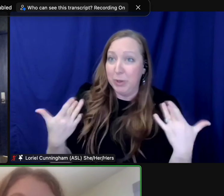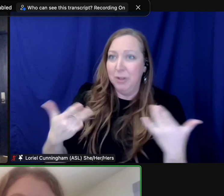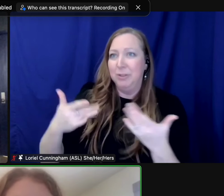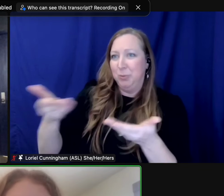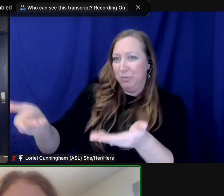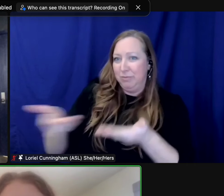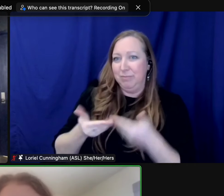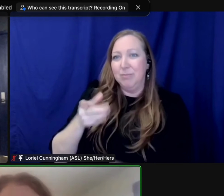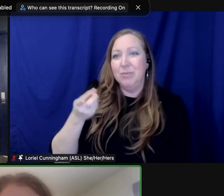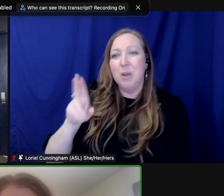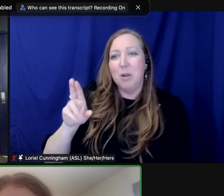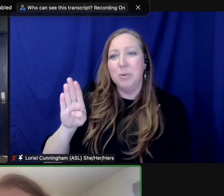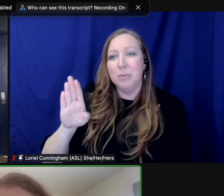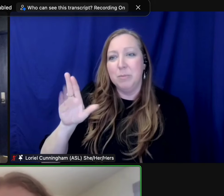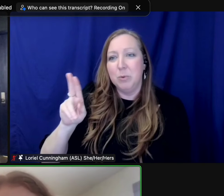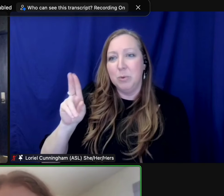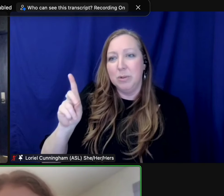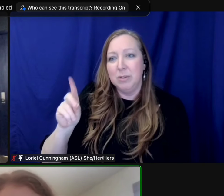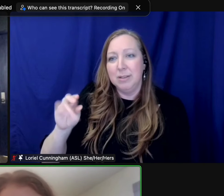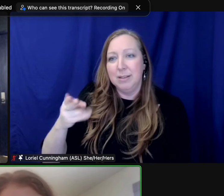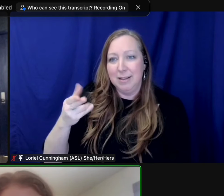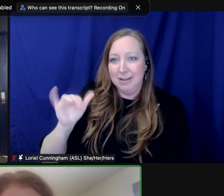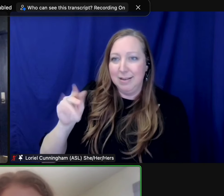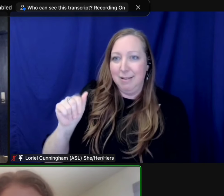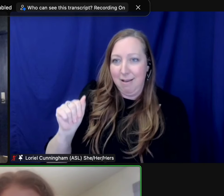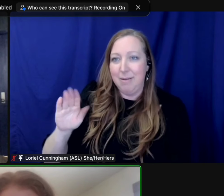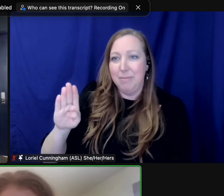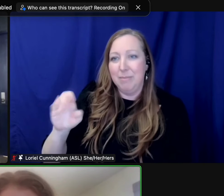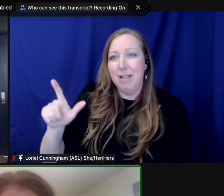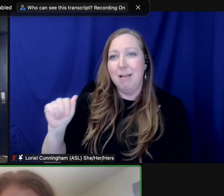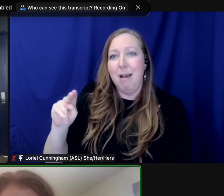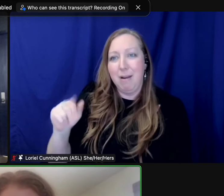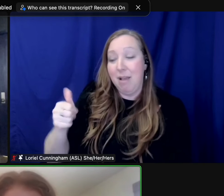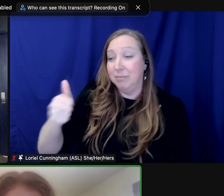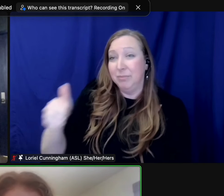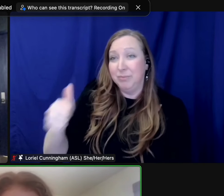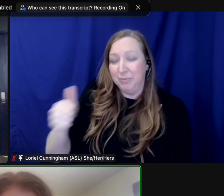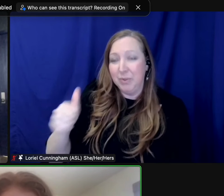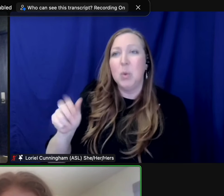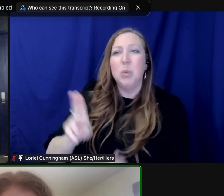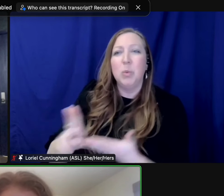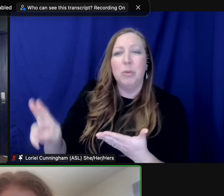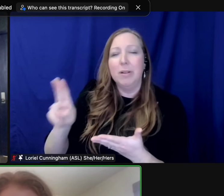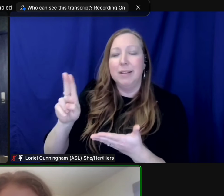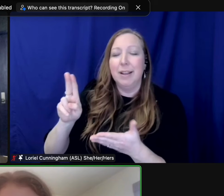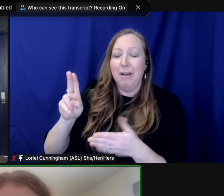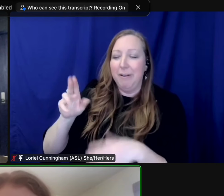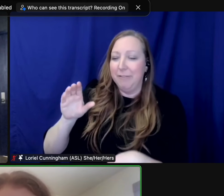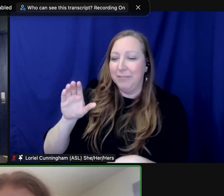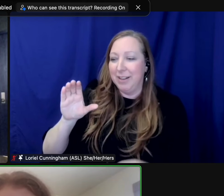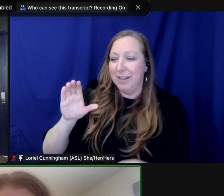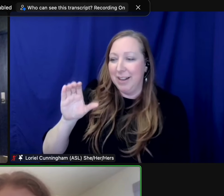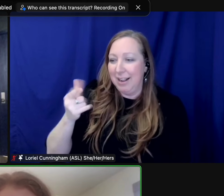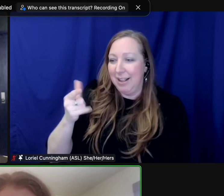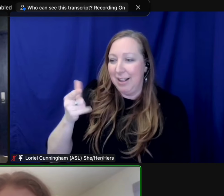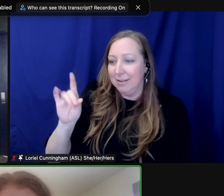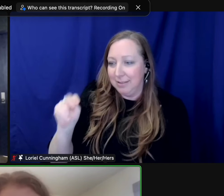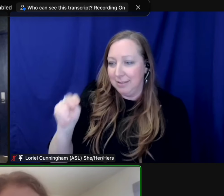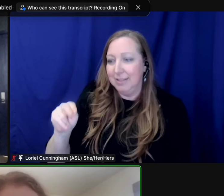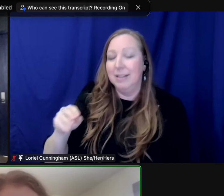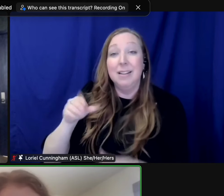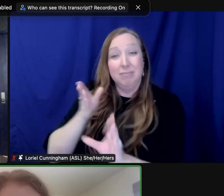us. Dr. Bellana is an assistant professor in the Department of Psychology at Glendon, New York University in Toronto, Ontario. He received his PhD